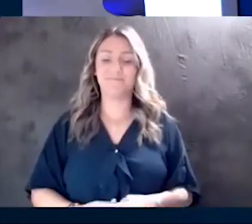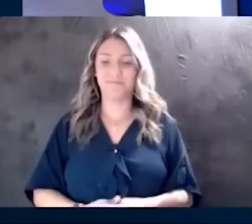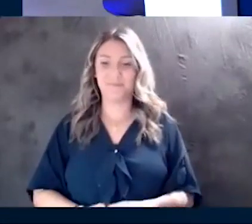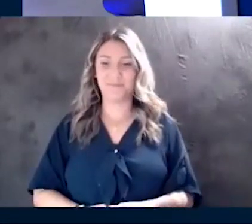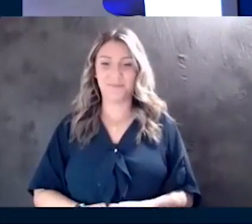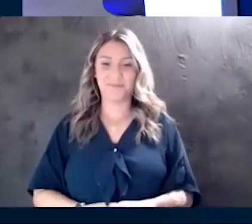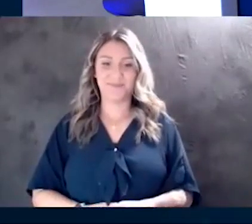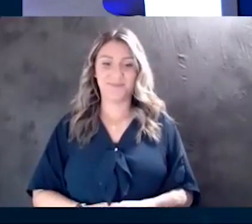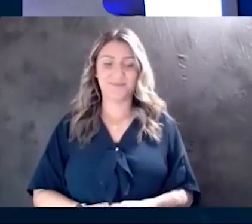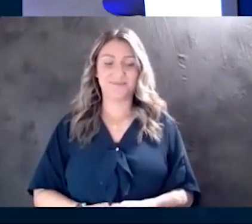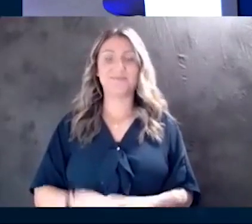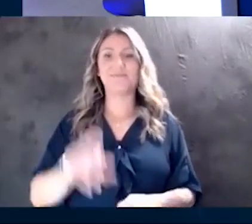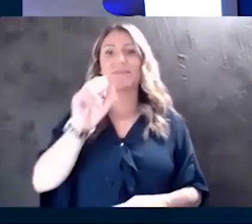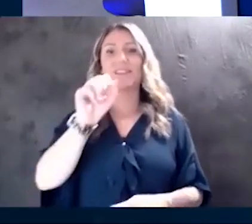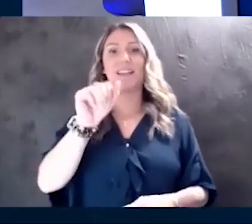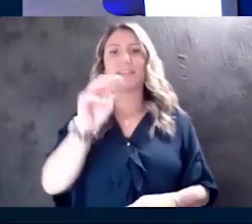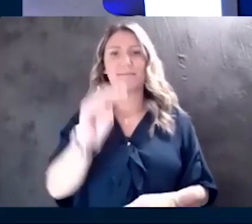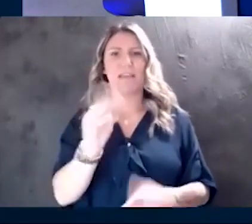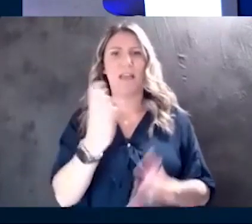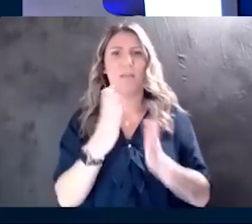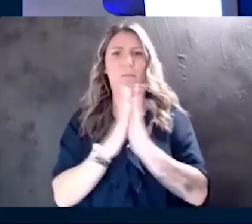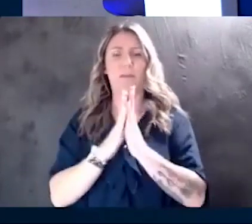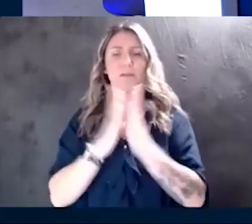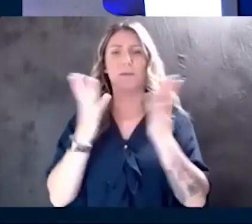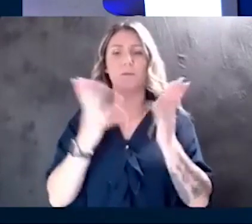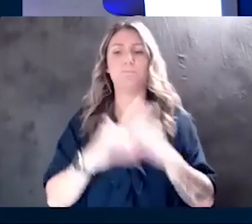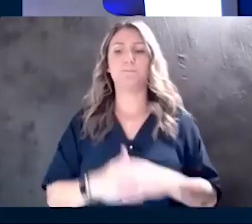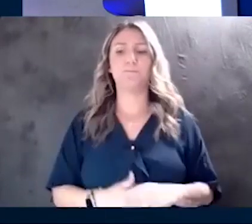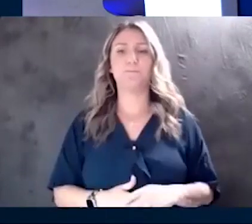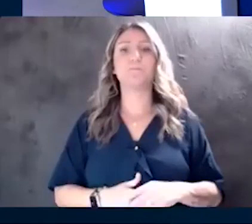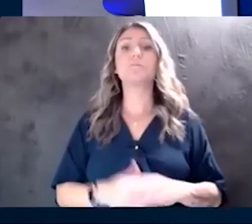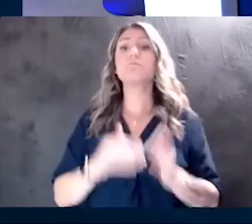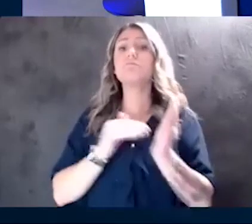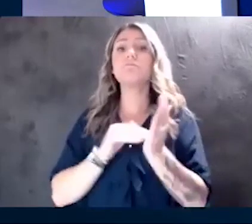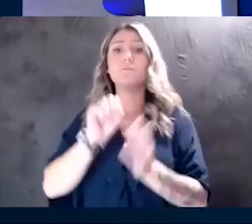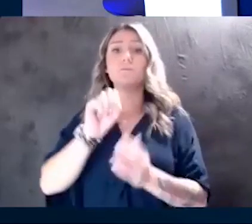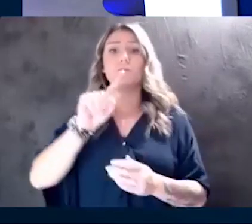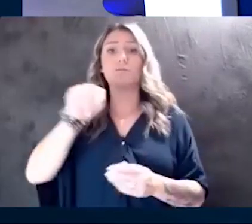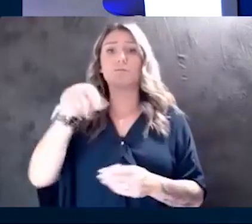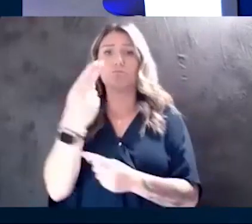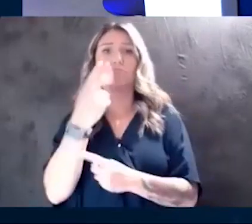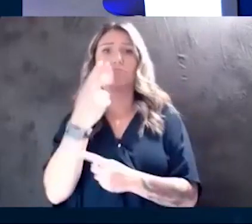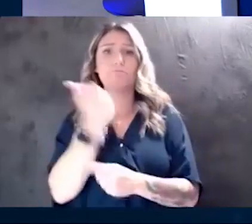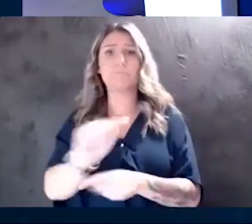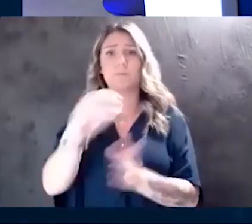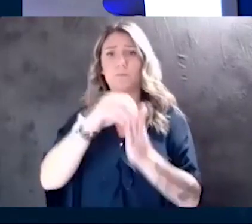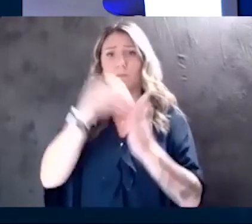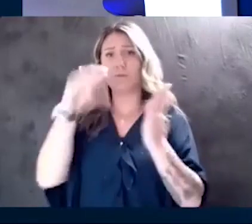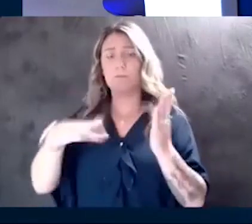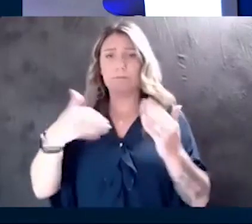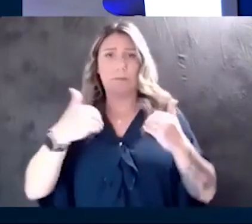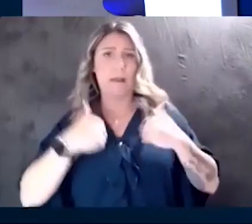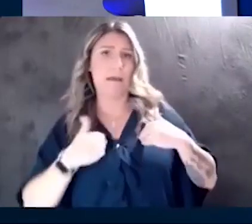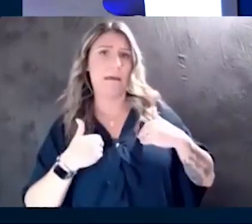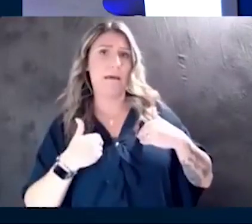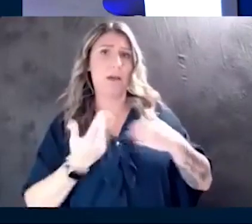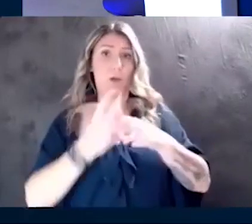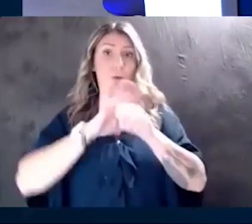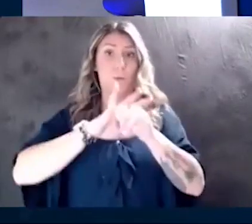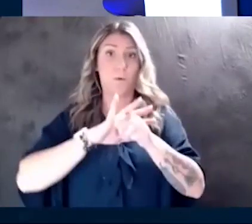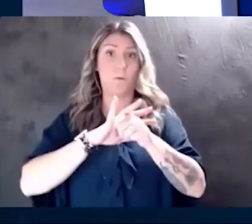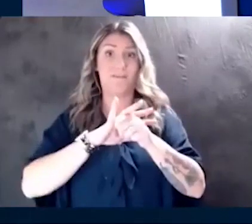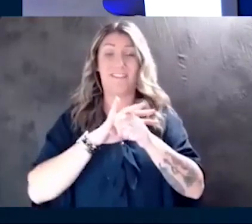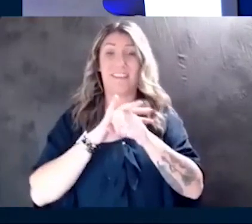Sam is asking, Dr. Smith, are you seeing any students who had COVID over the course of the